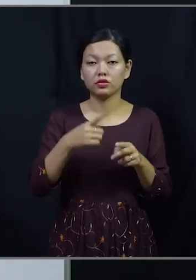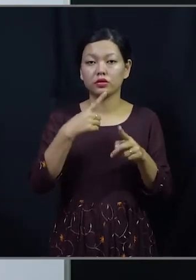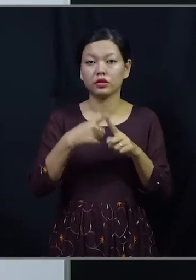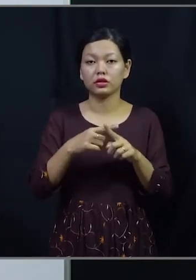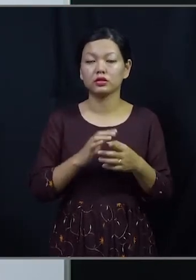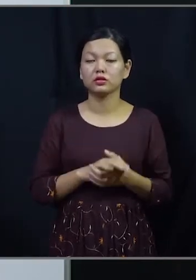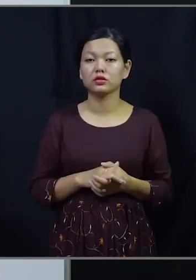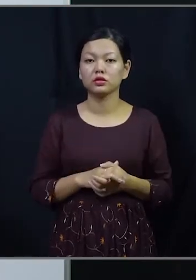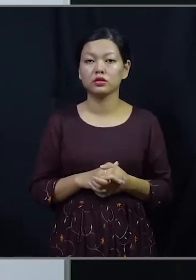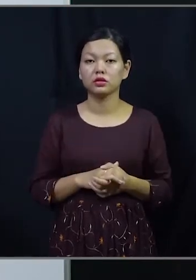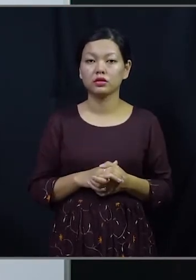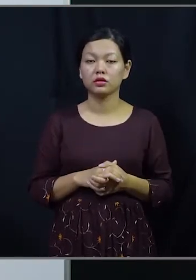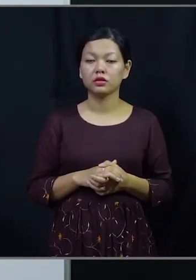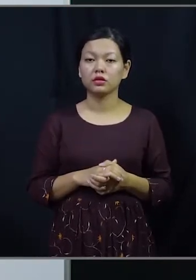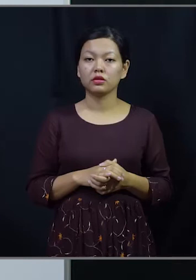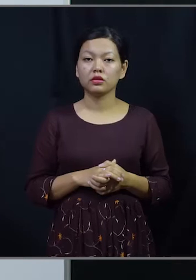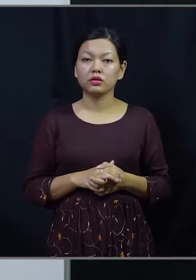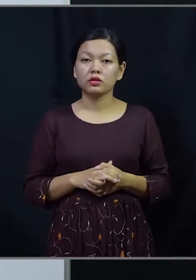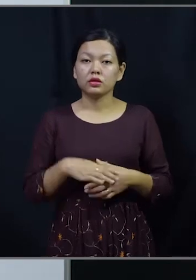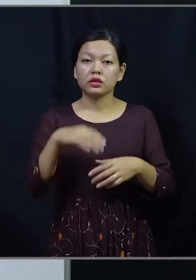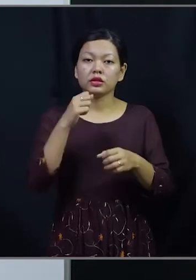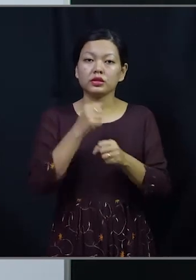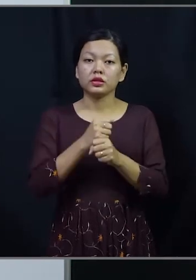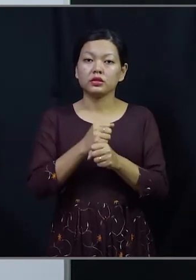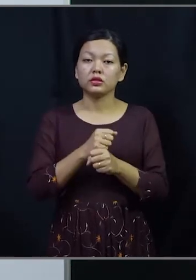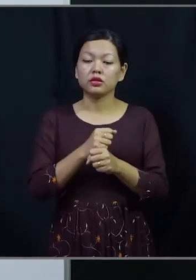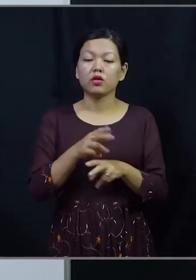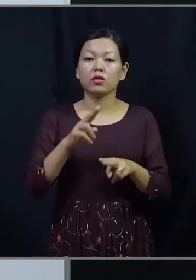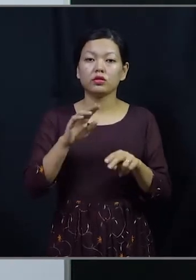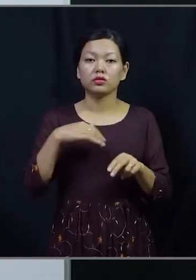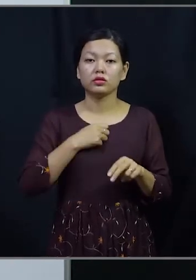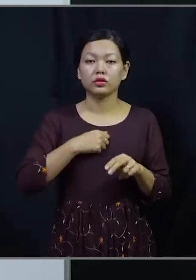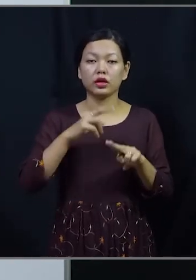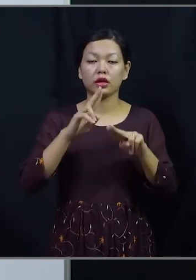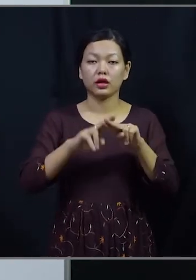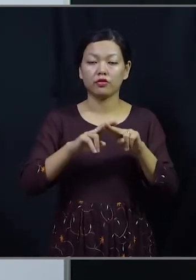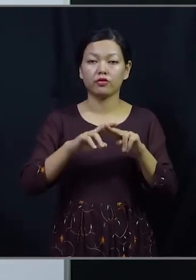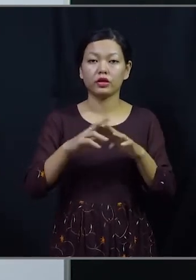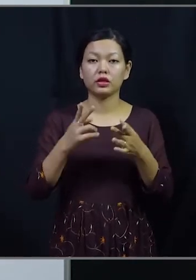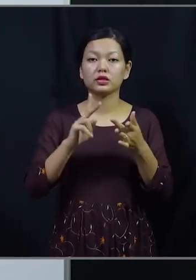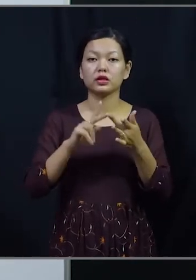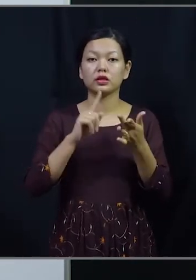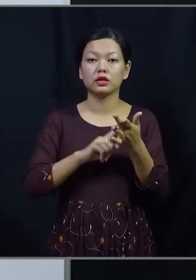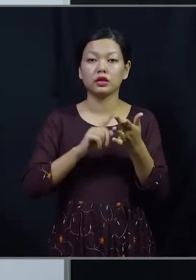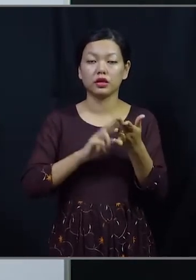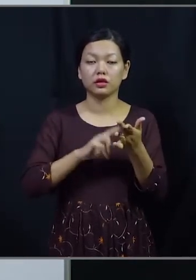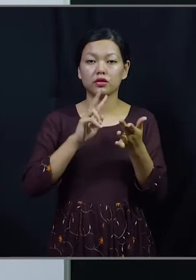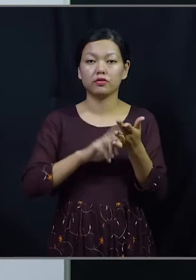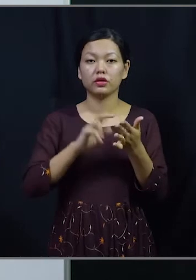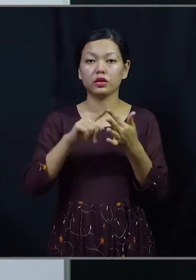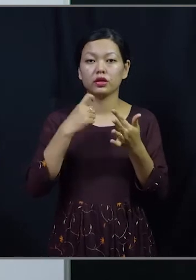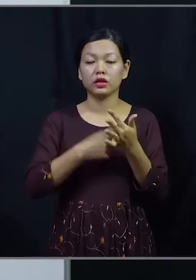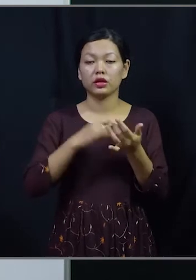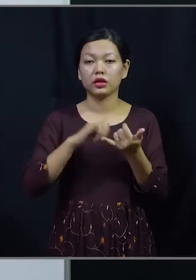x. Okay. G is invertible, f is invertible or f has inverse. There will be a question like this. And